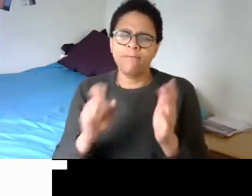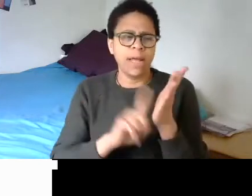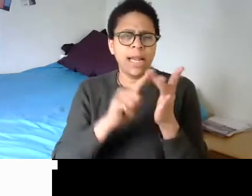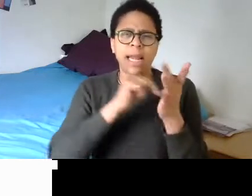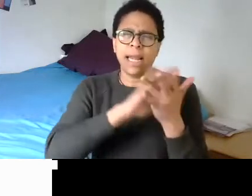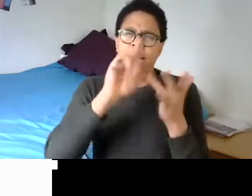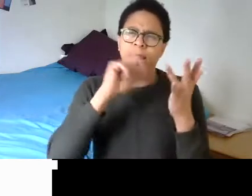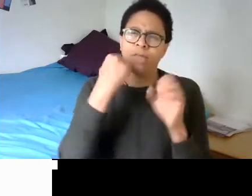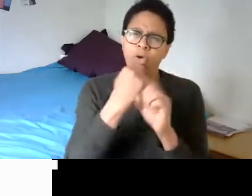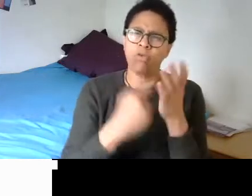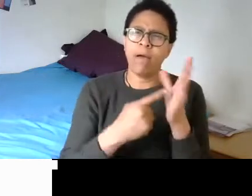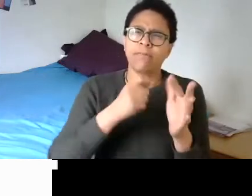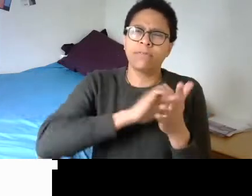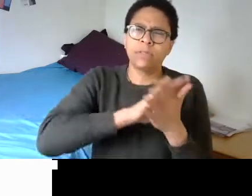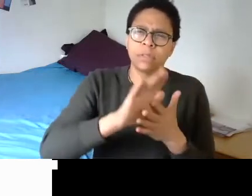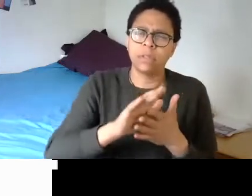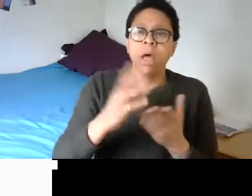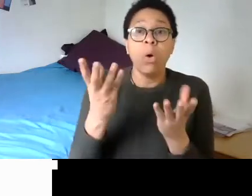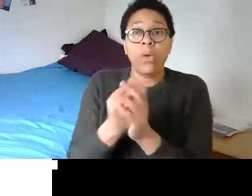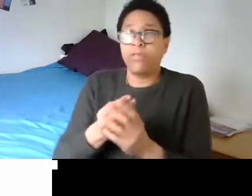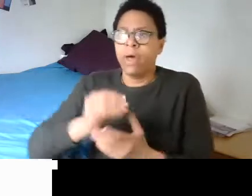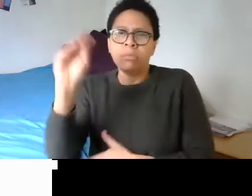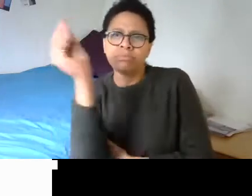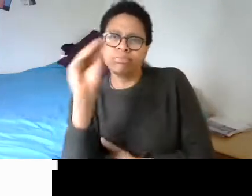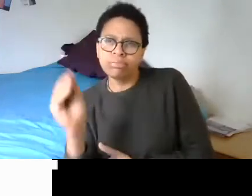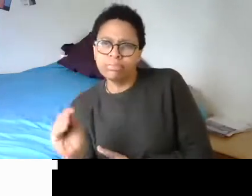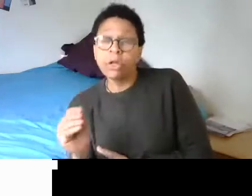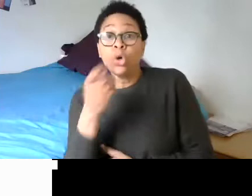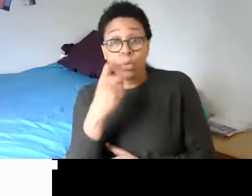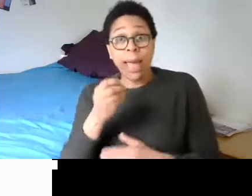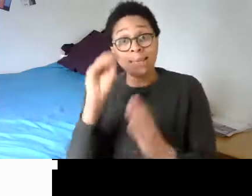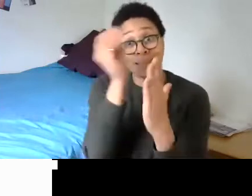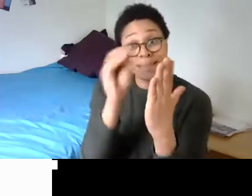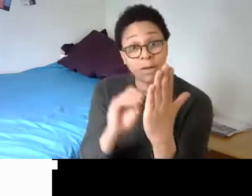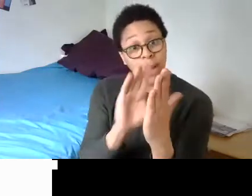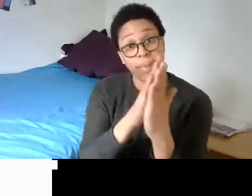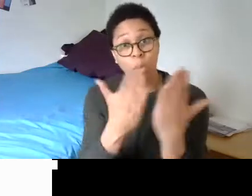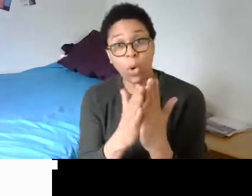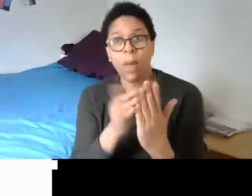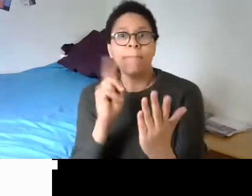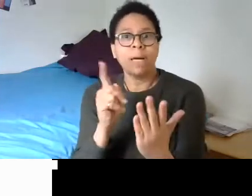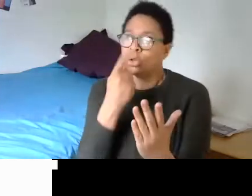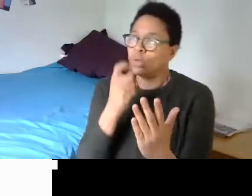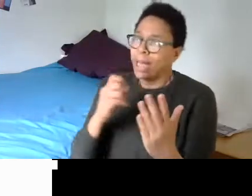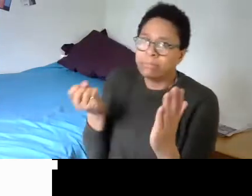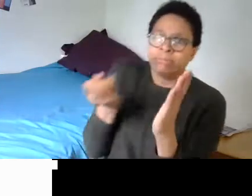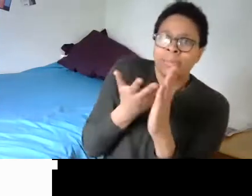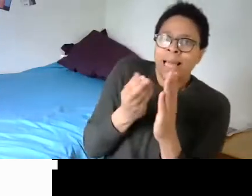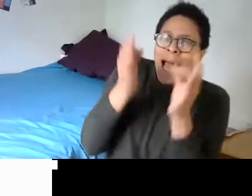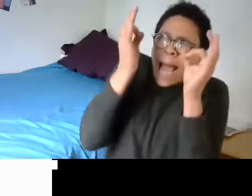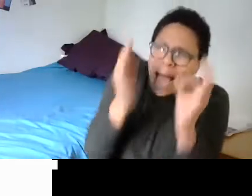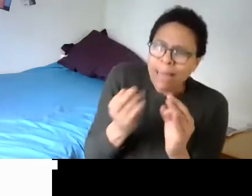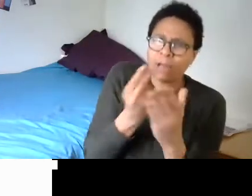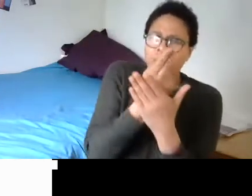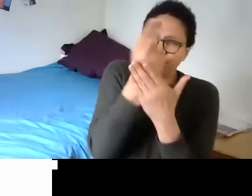hand-coloured illustrations were more than just a way of personalising a book, but a way to present, as accurately as possible, images of creatures and